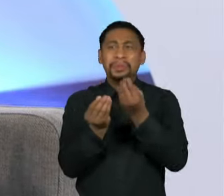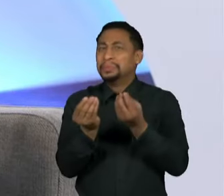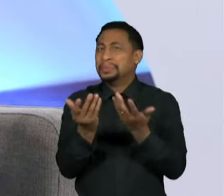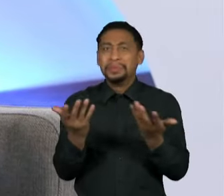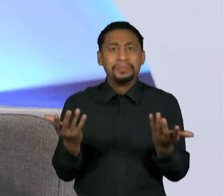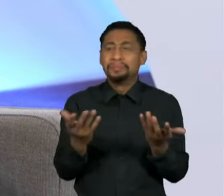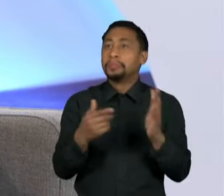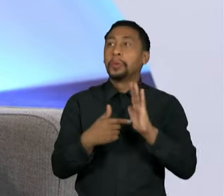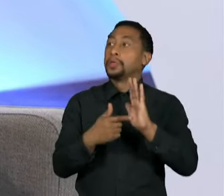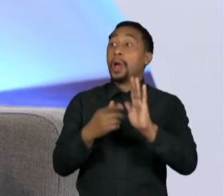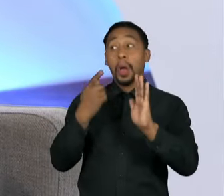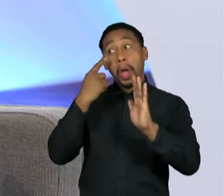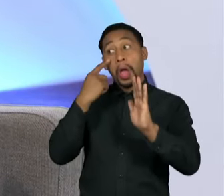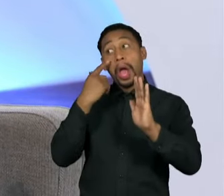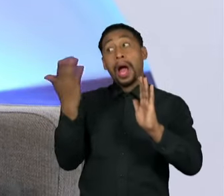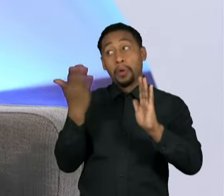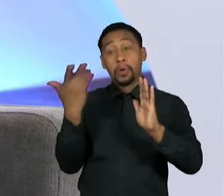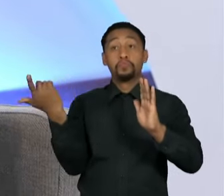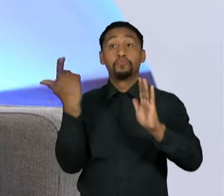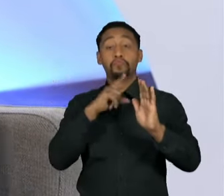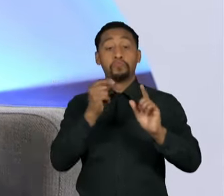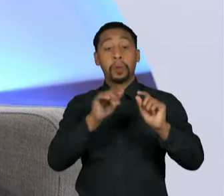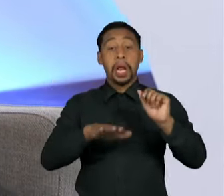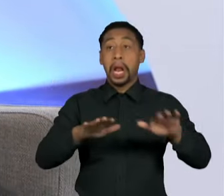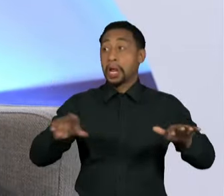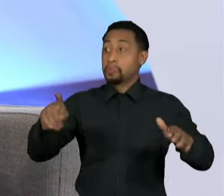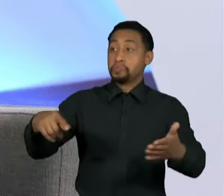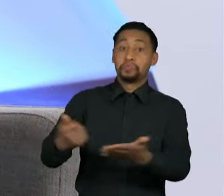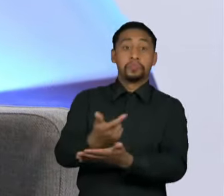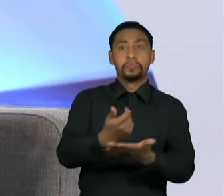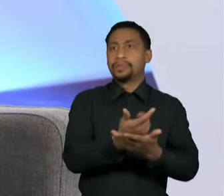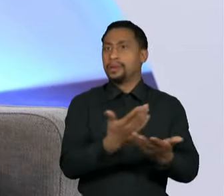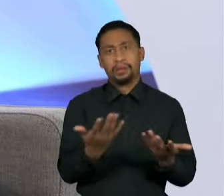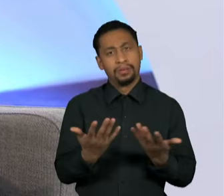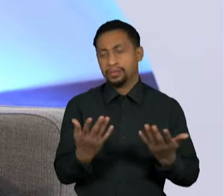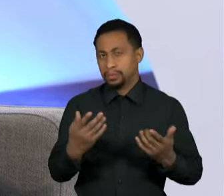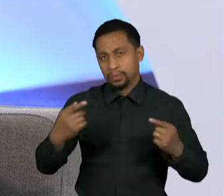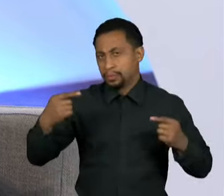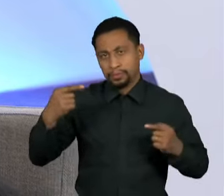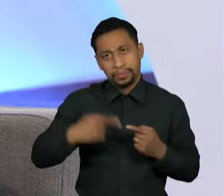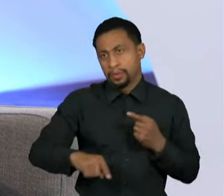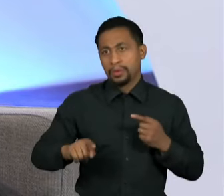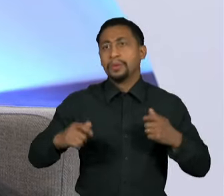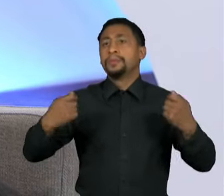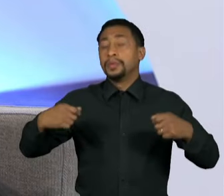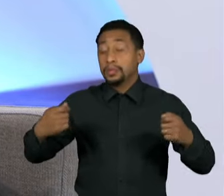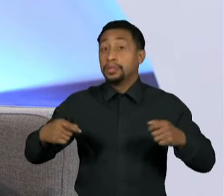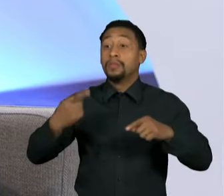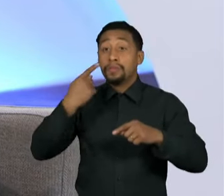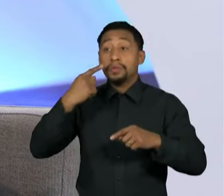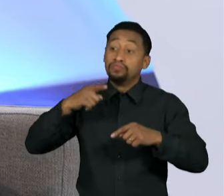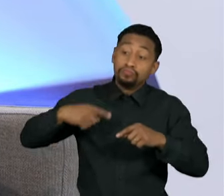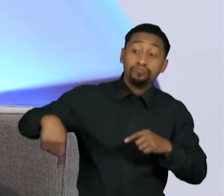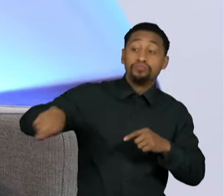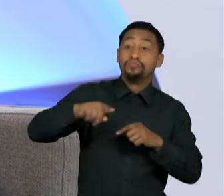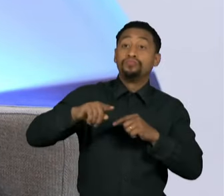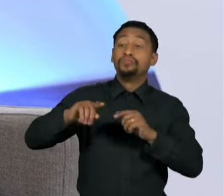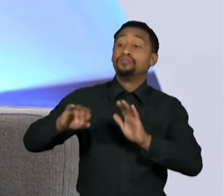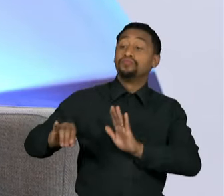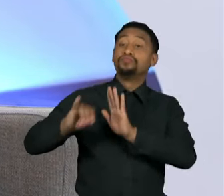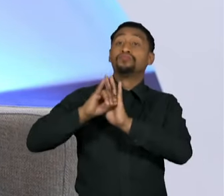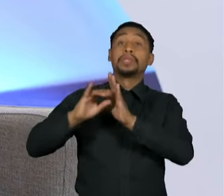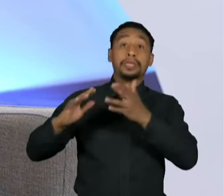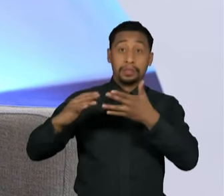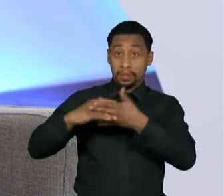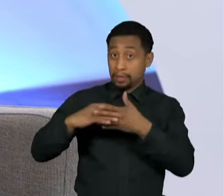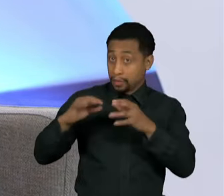the connection between our identity as citizens